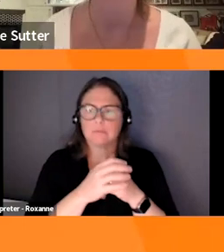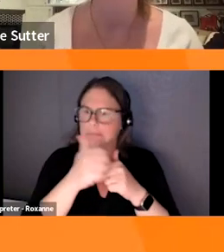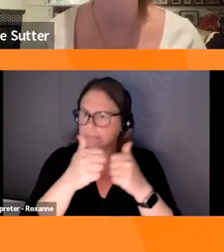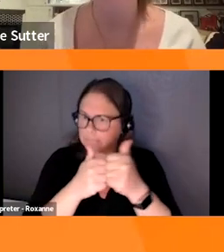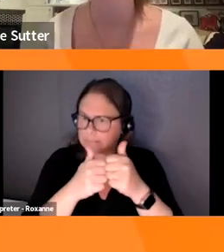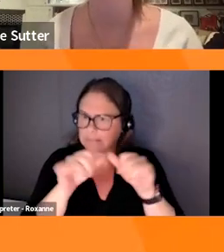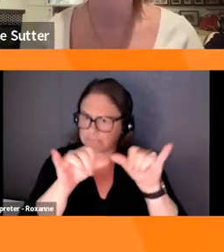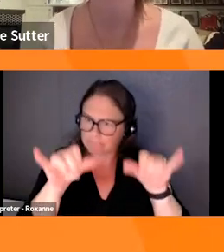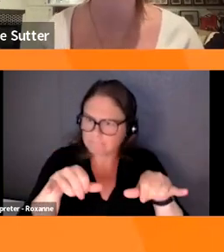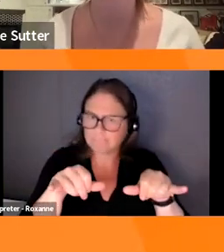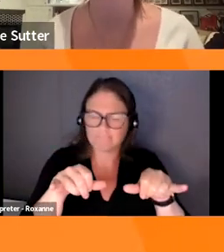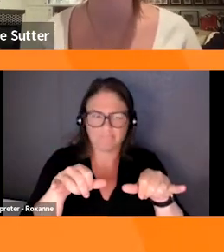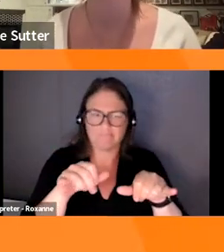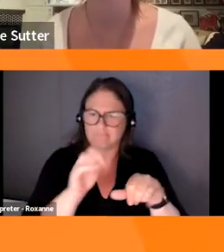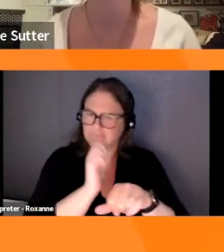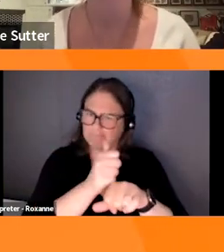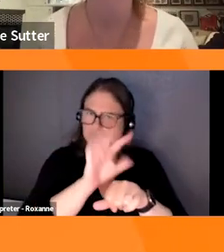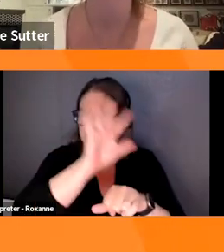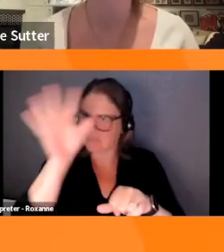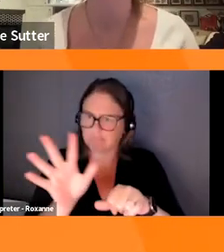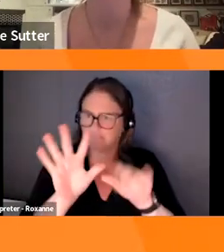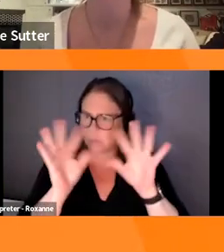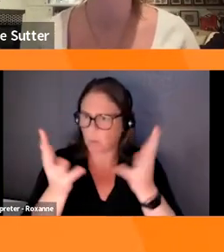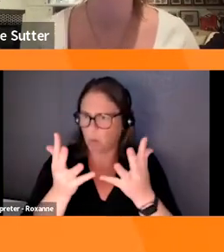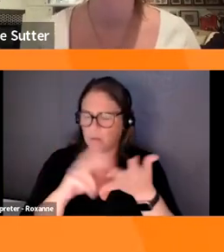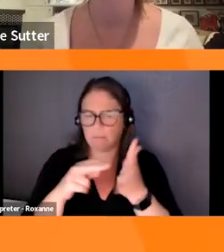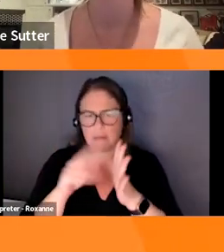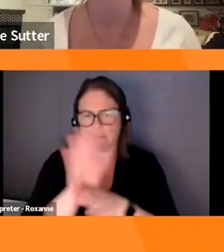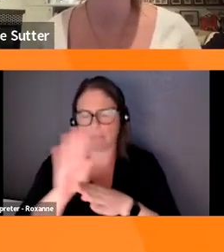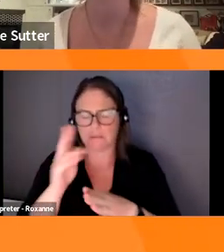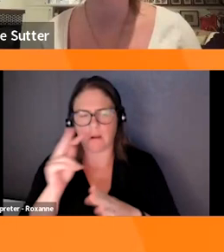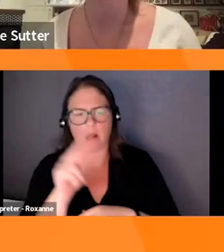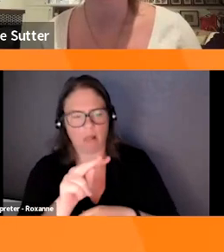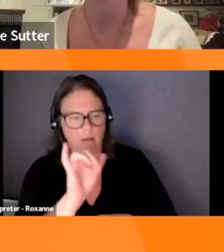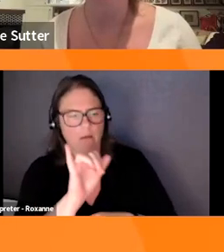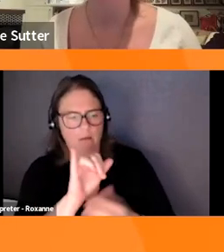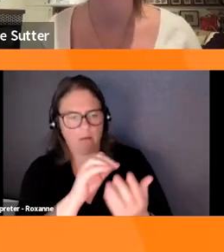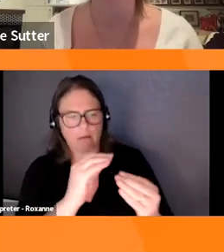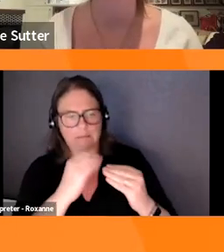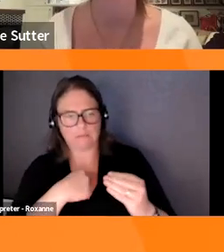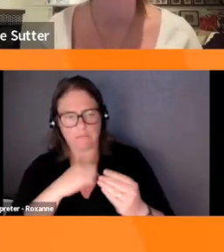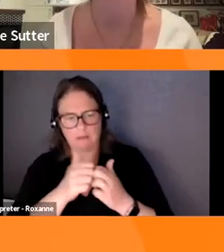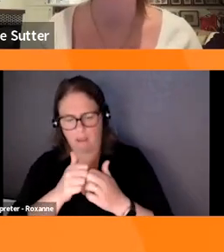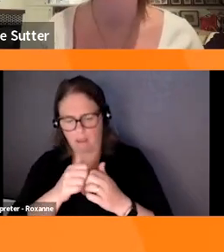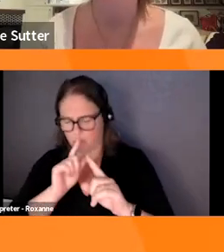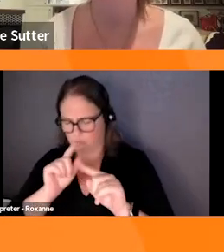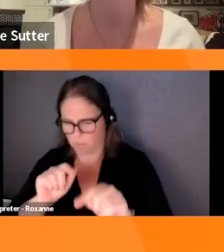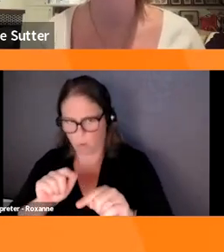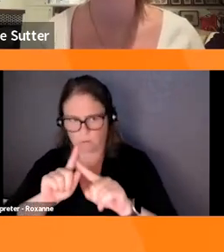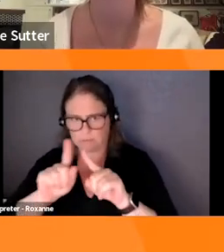place around the world to kind of help businesses know what to report, how to report it to different